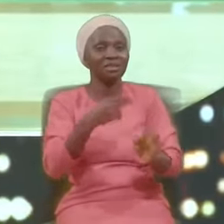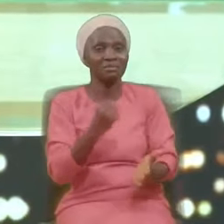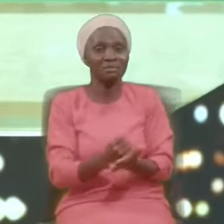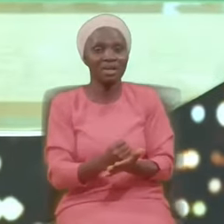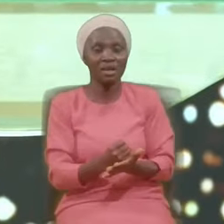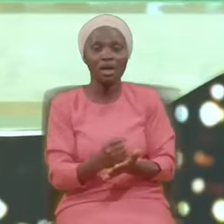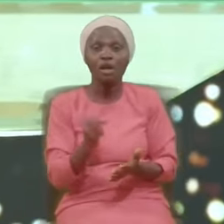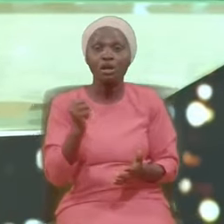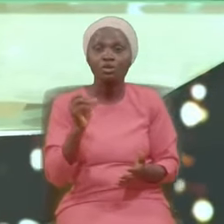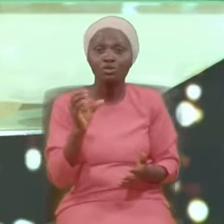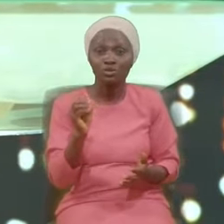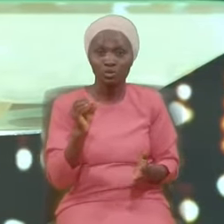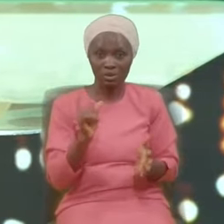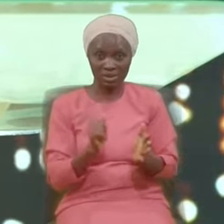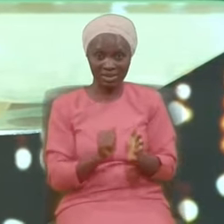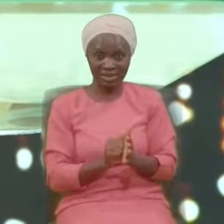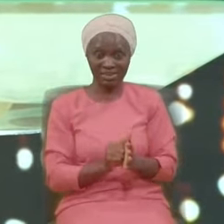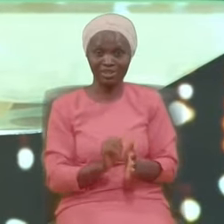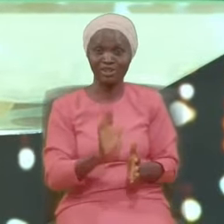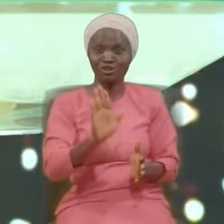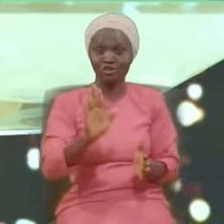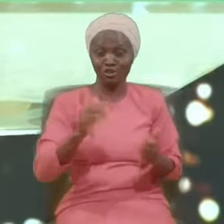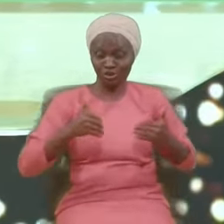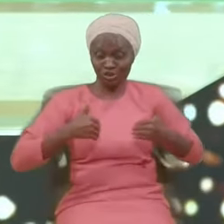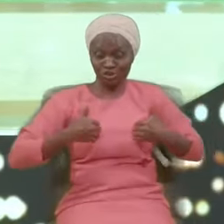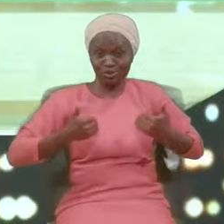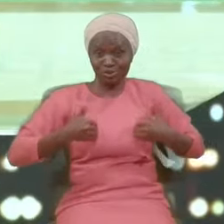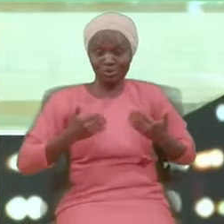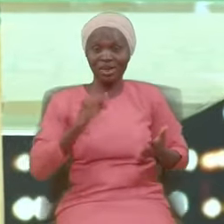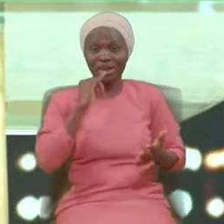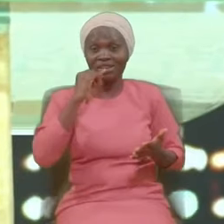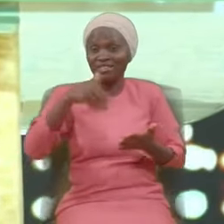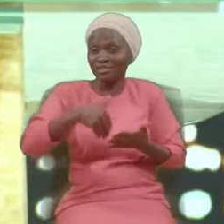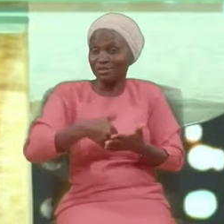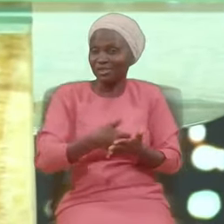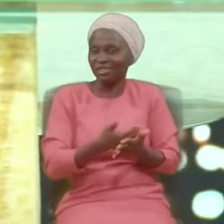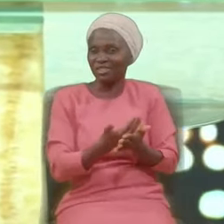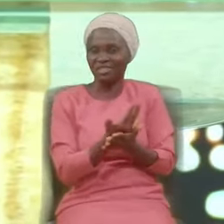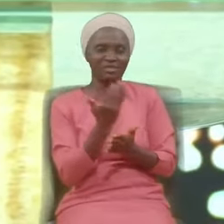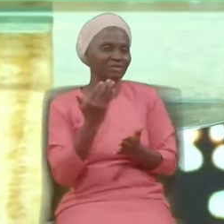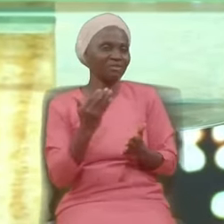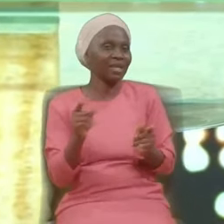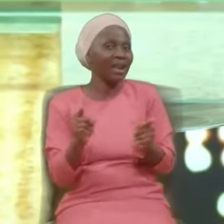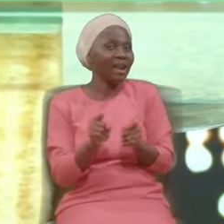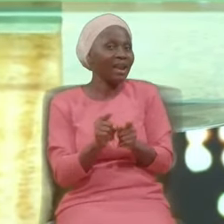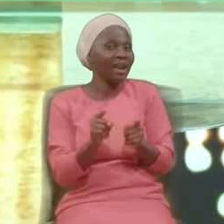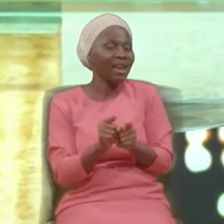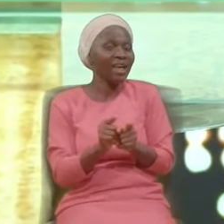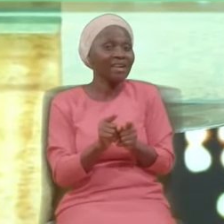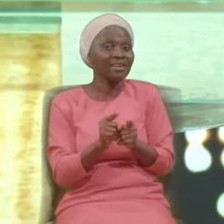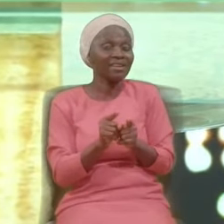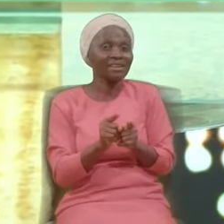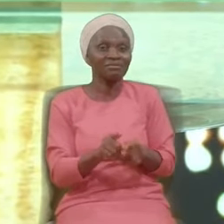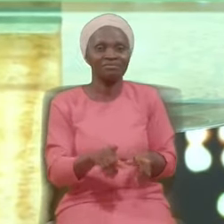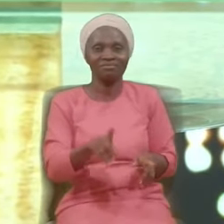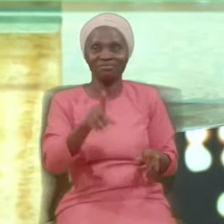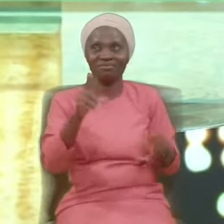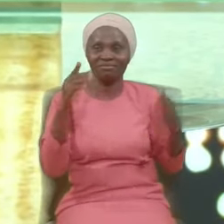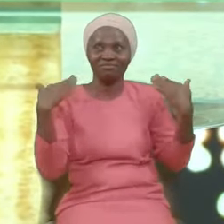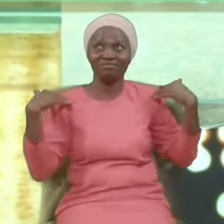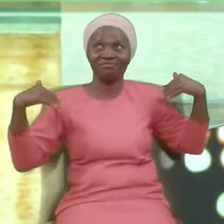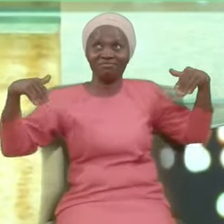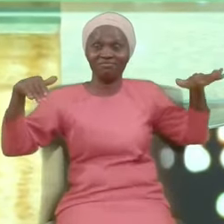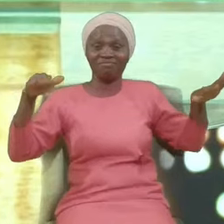So that thy youth is renewed like the eagles.